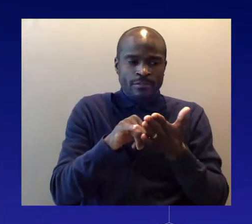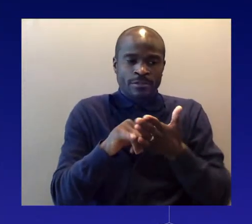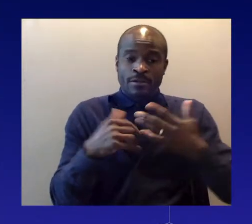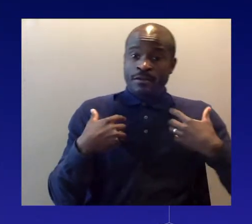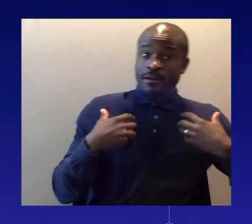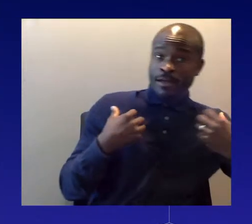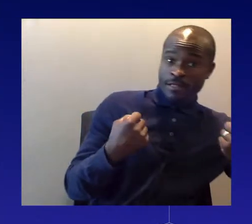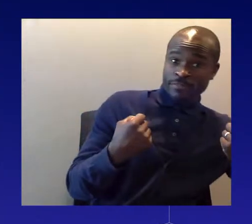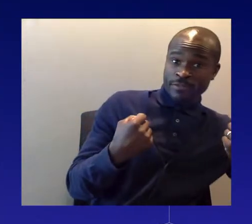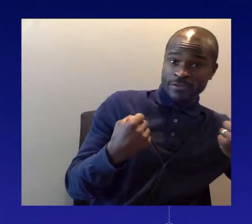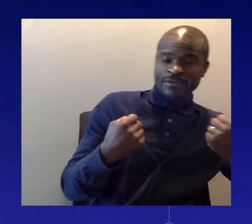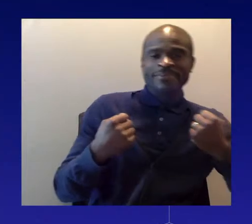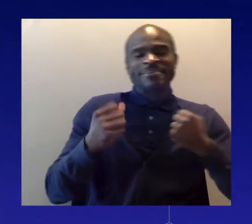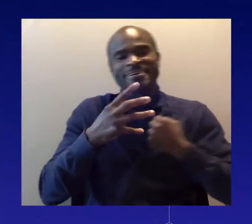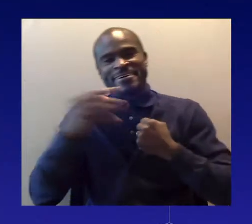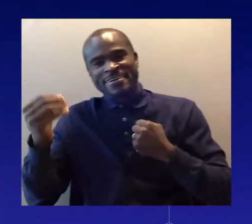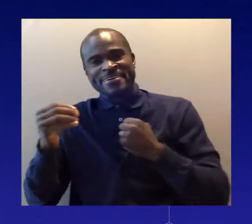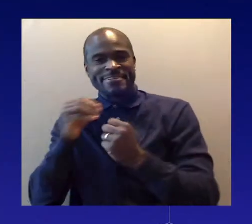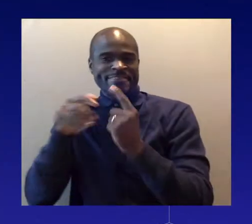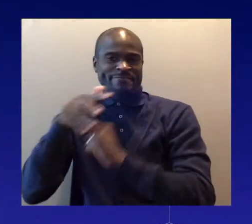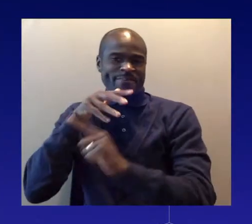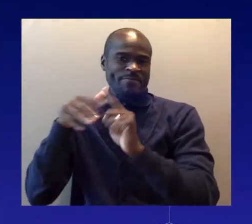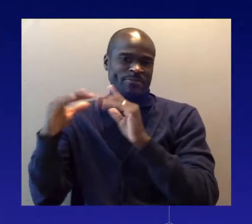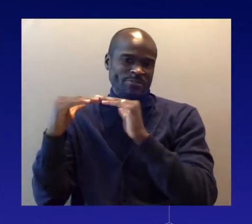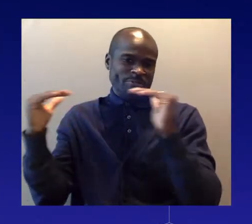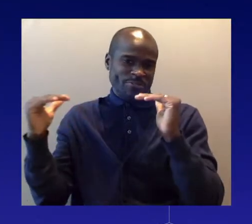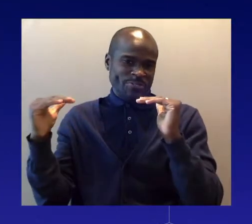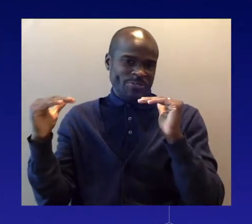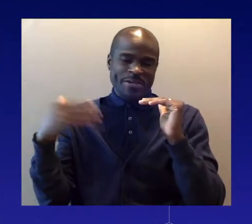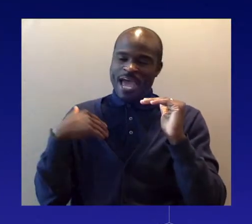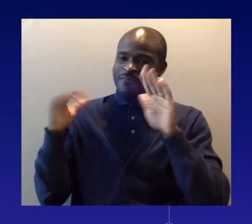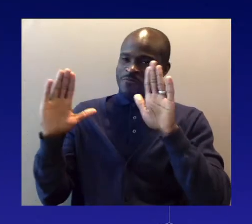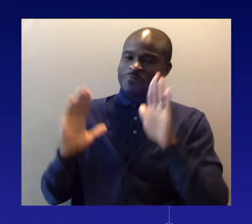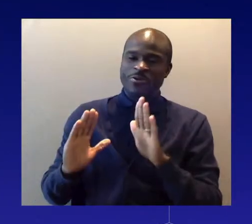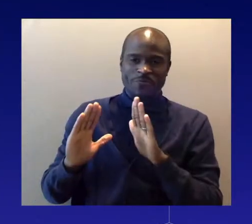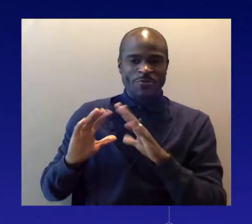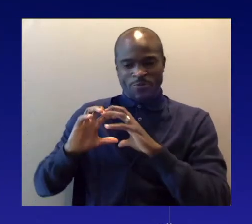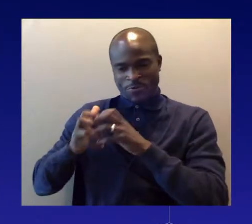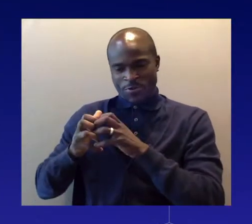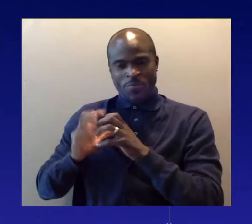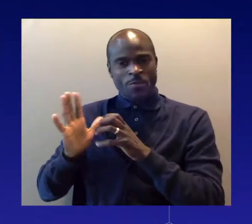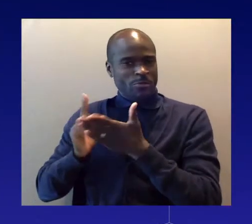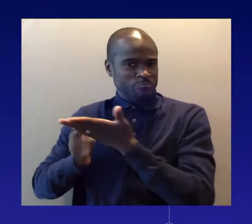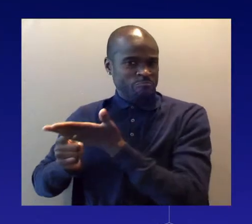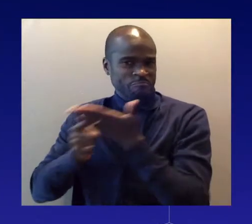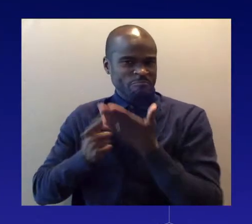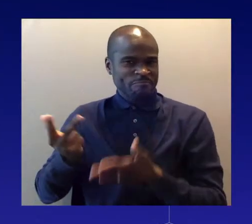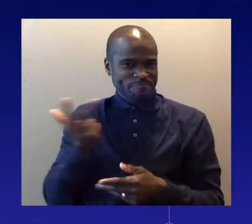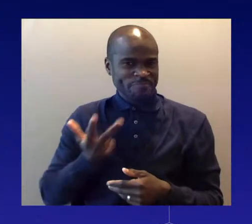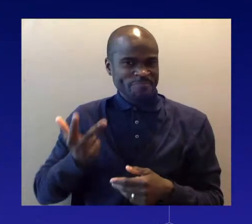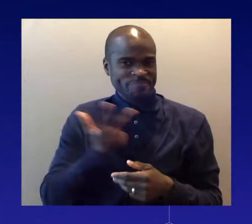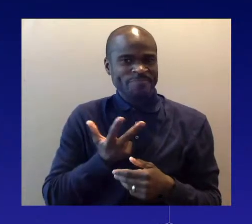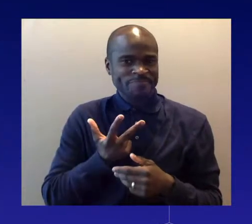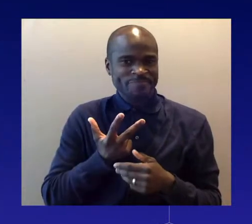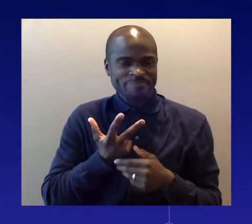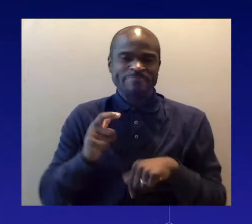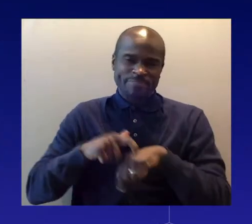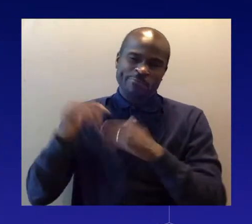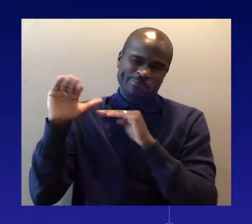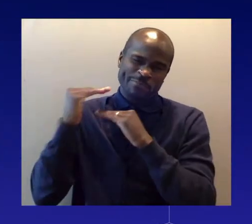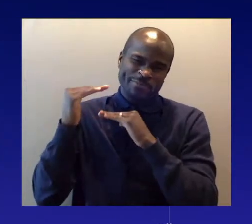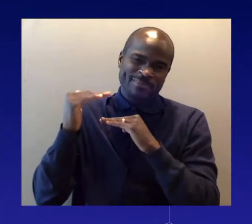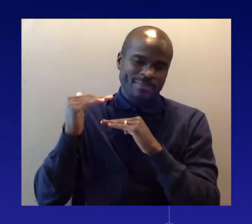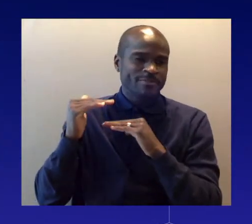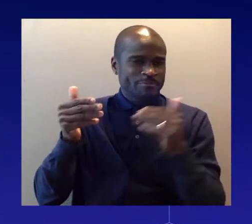we have a fabulous panel to do that in the little time that we have. So with that, I'm going to jump right in. And again, welcome